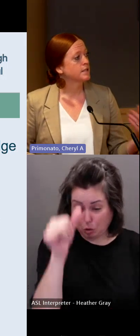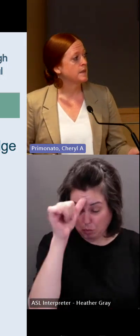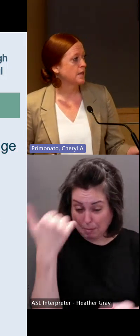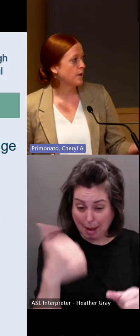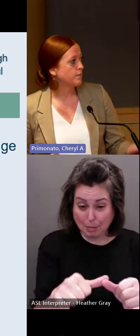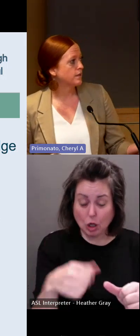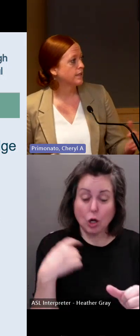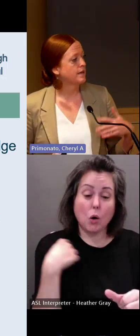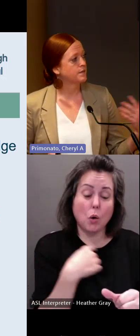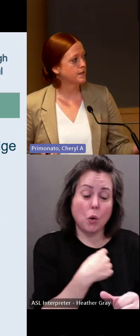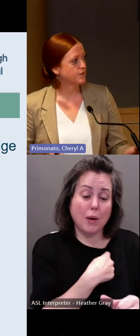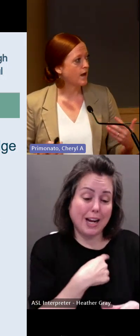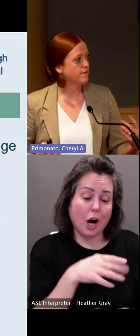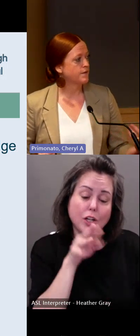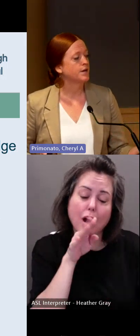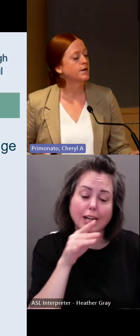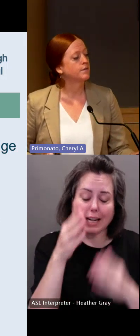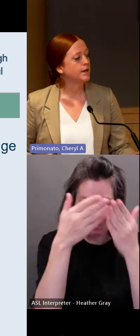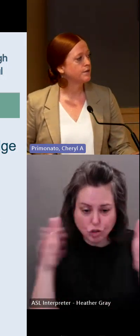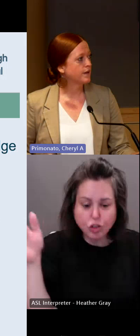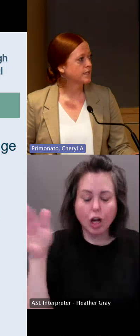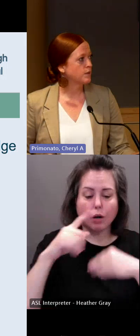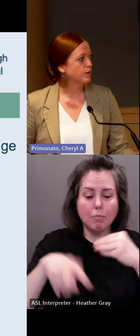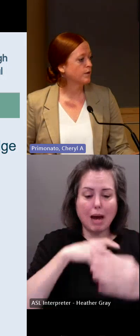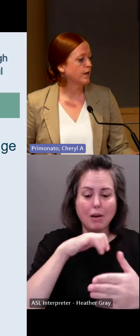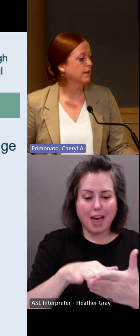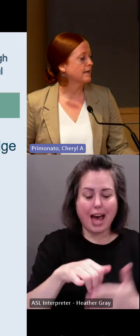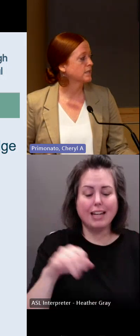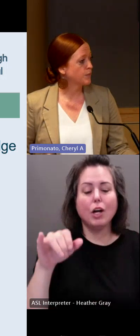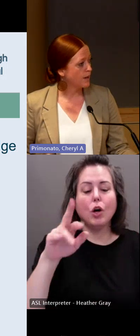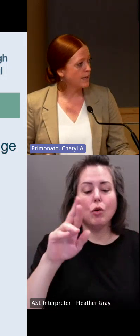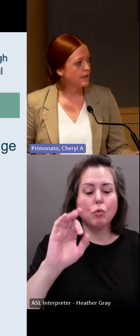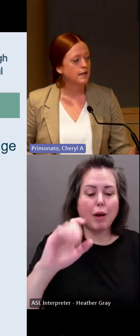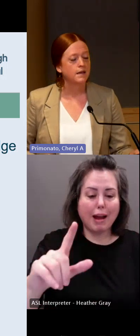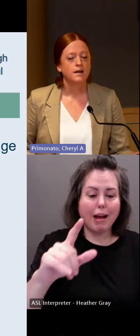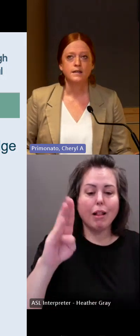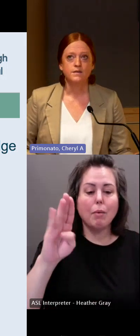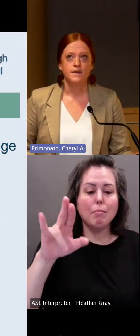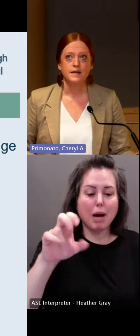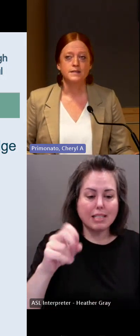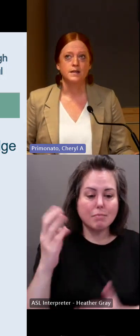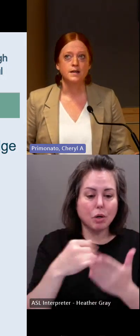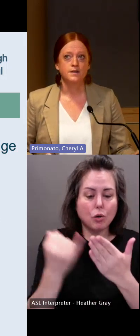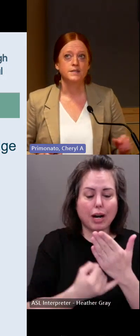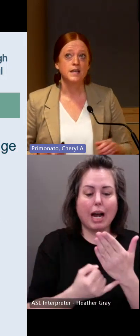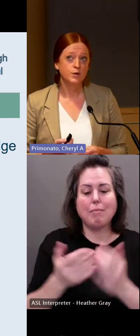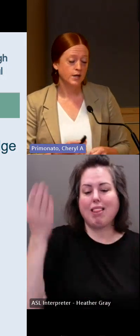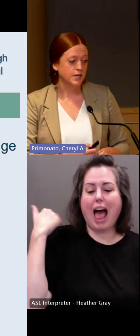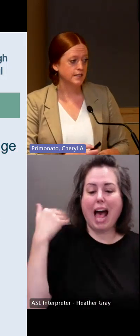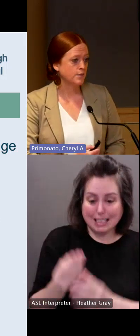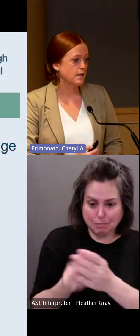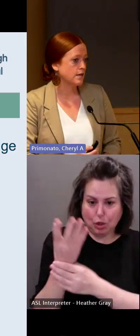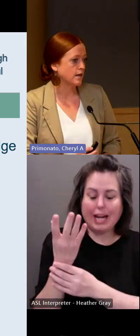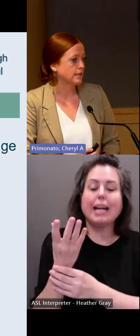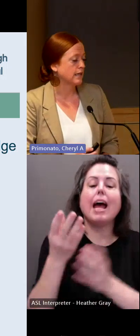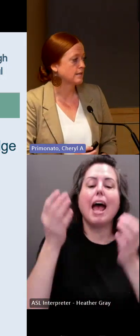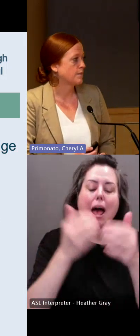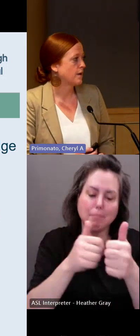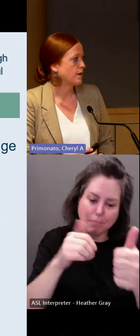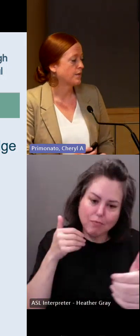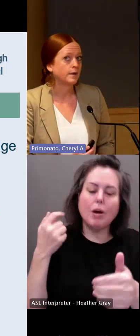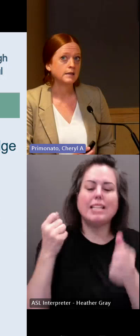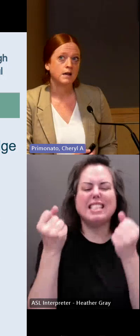we began speaking publicly about this 5-year rail investment program last spring in advance of several projects that we